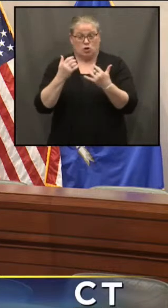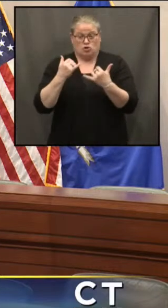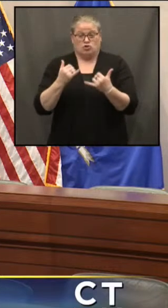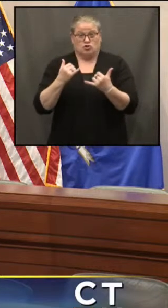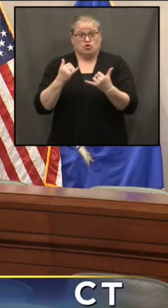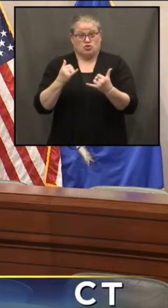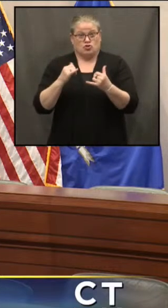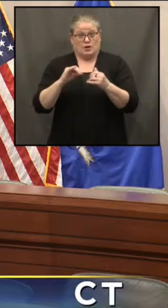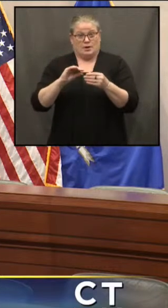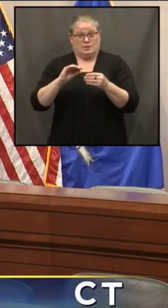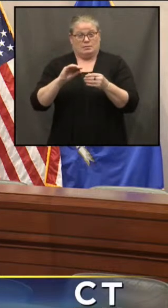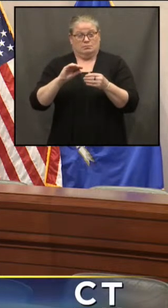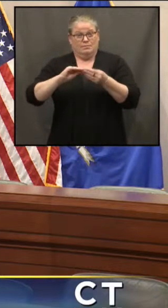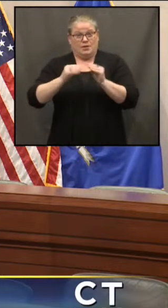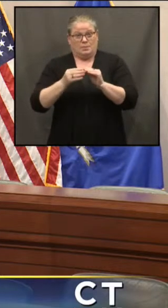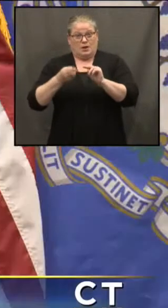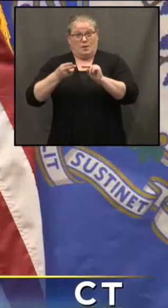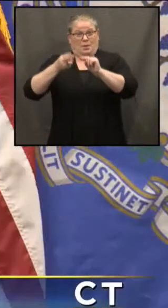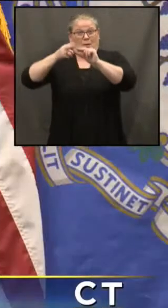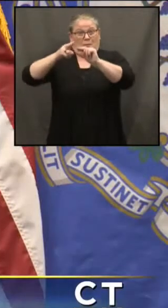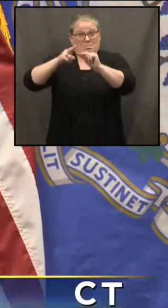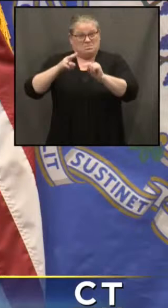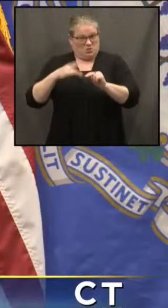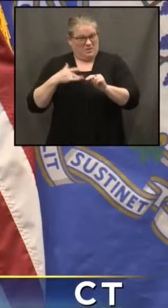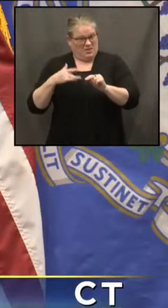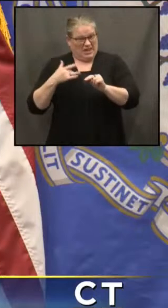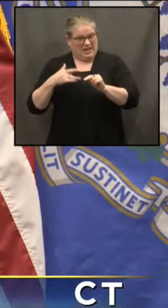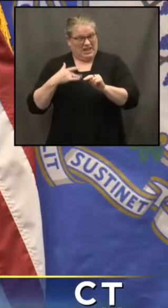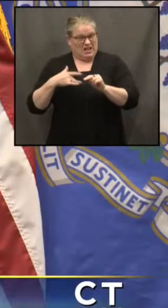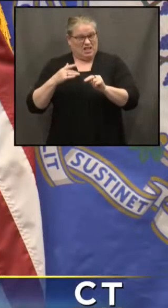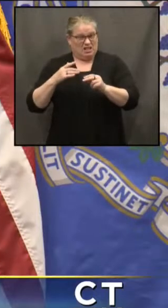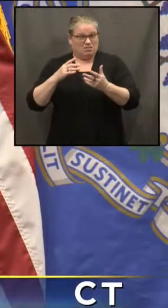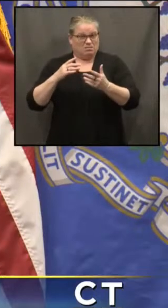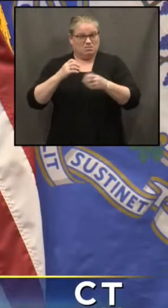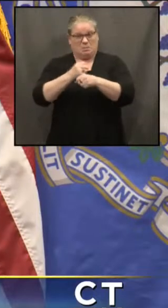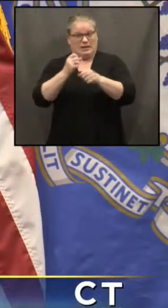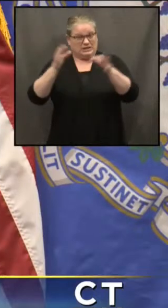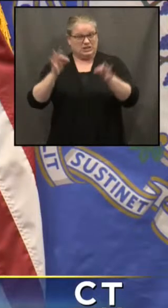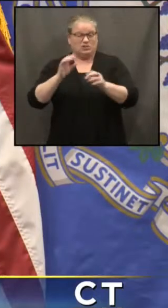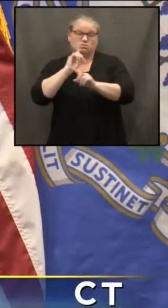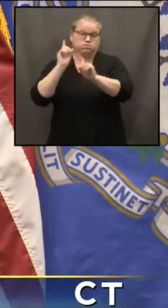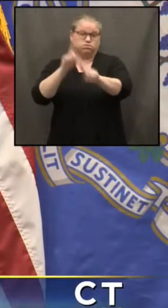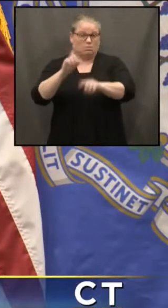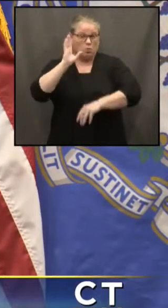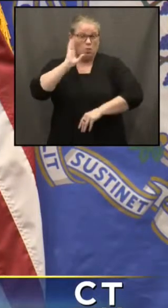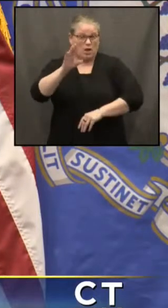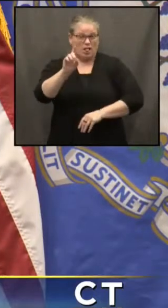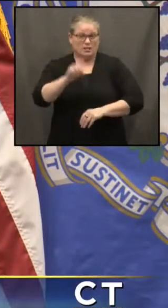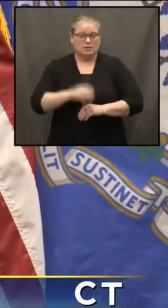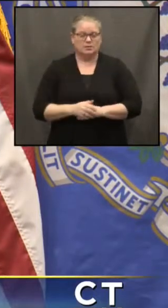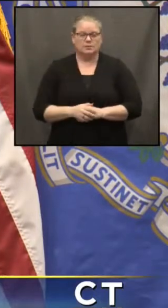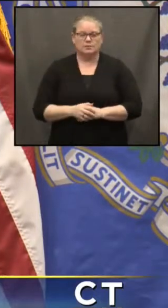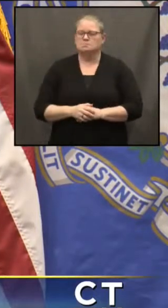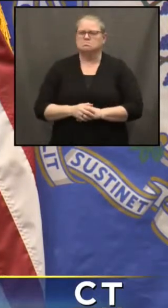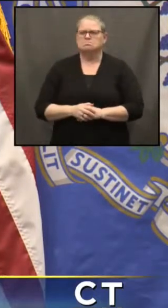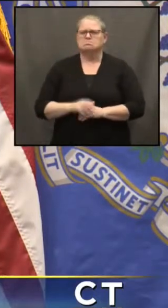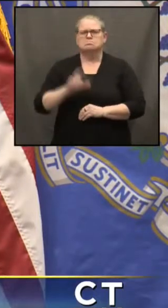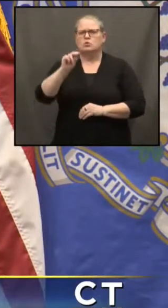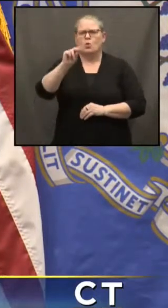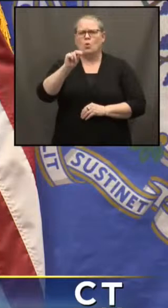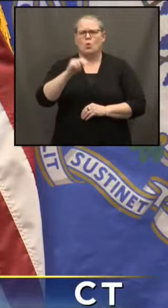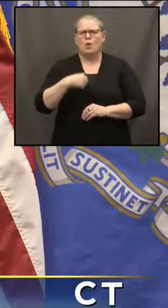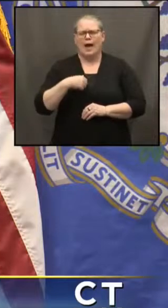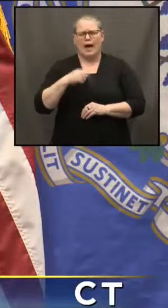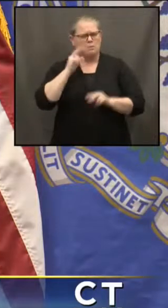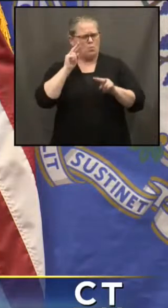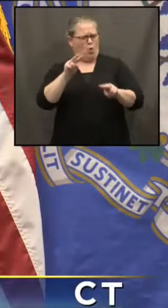necessary? Alex, I really can't. I've seen that each wave has been less than it was before. I